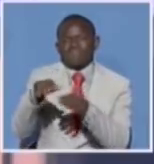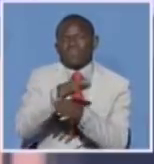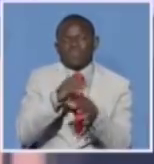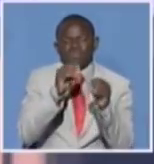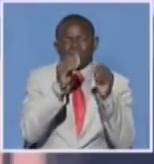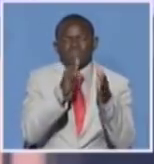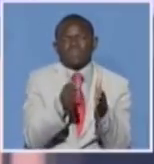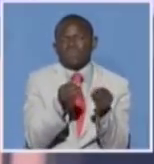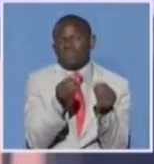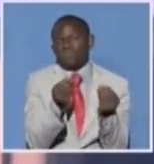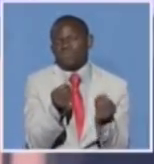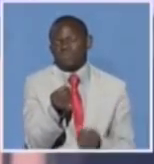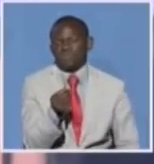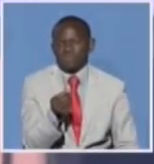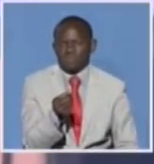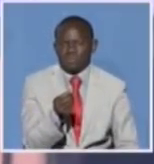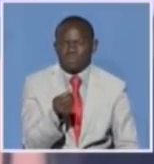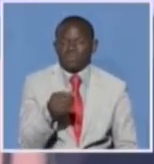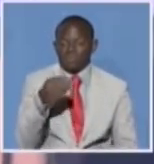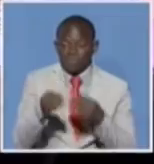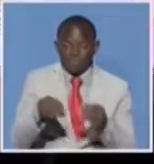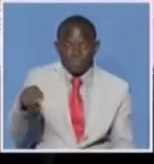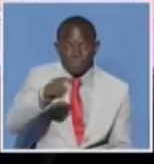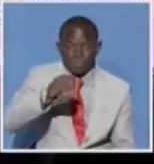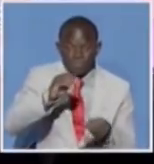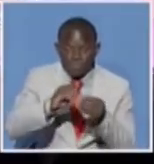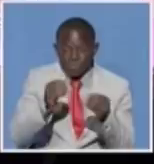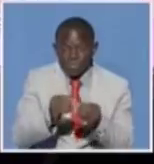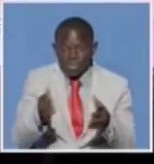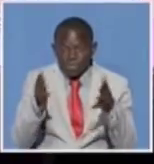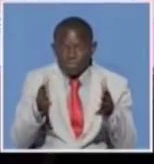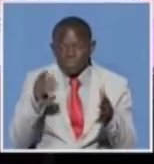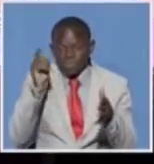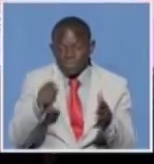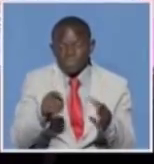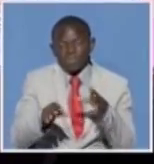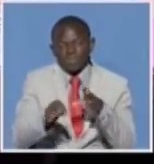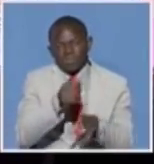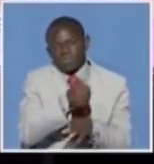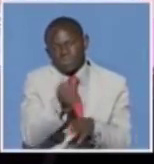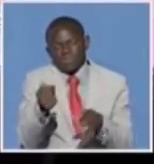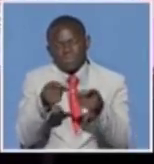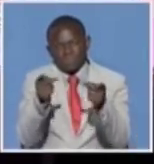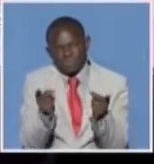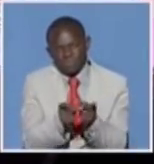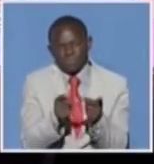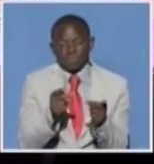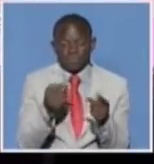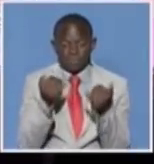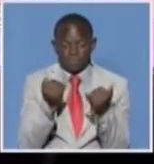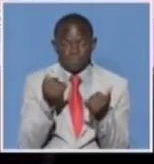available space. So even at that level, we are continuing to provide the